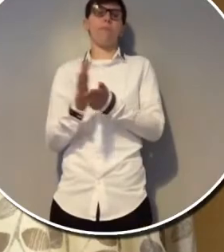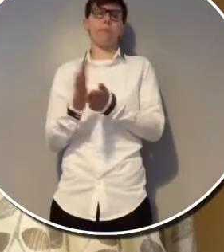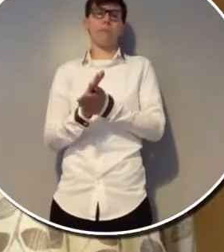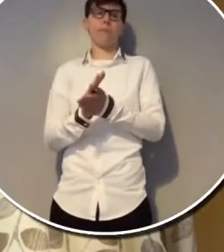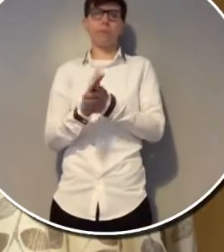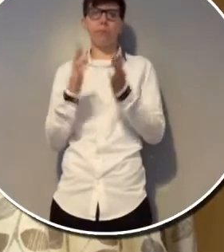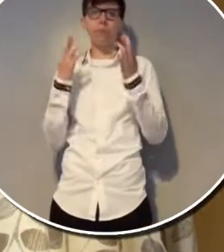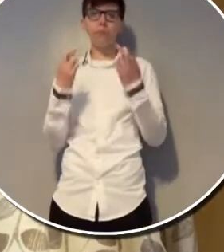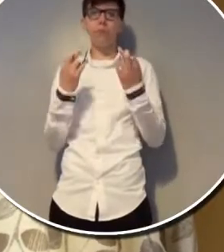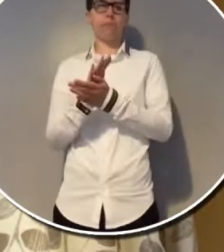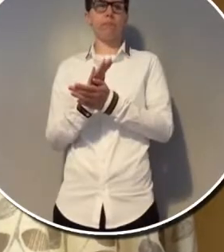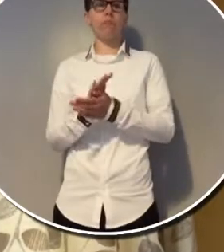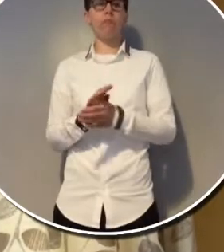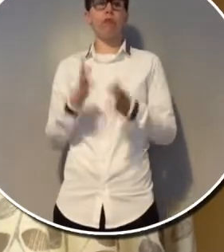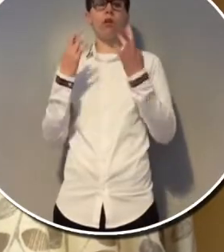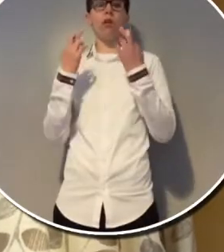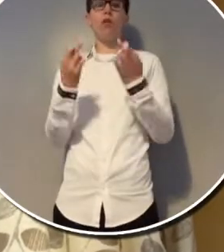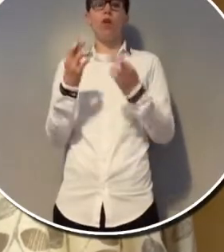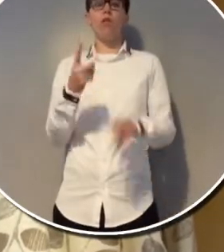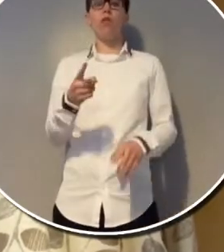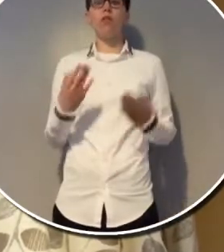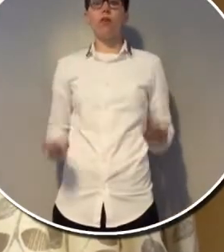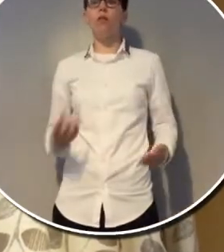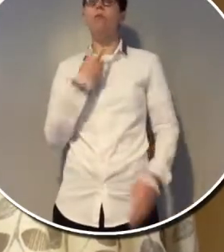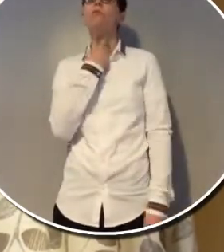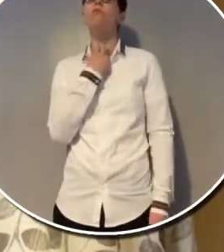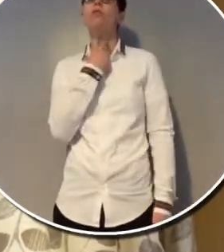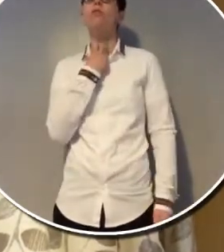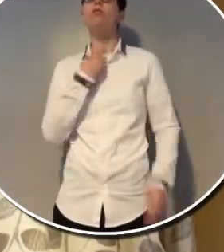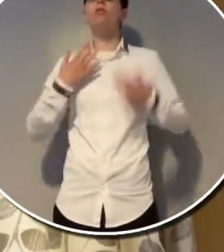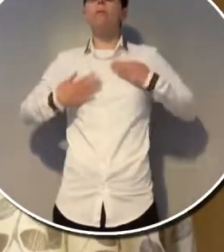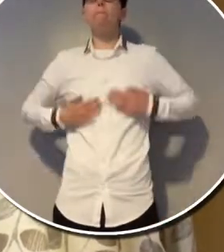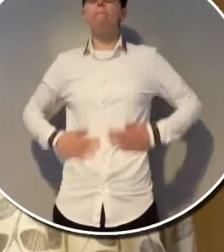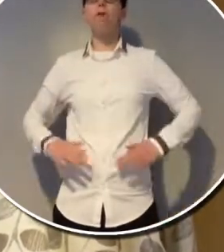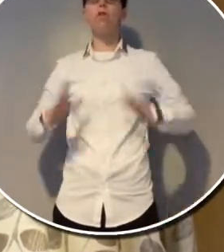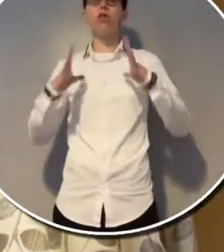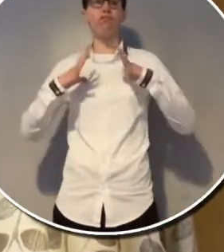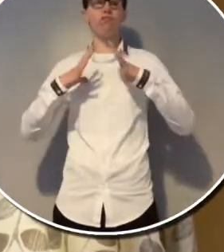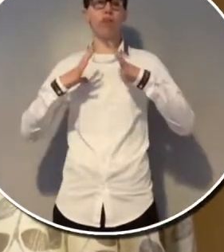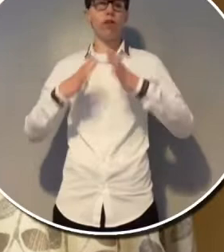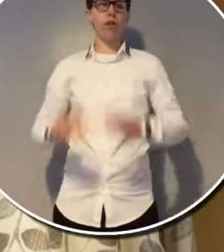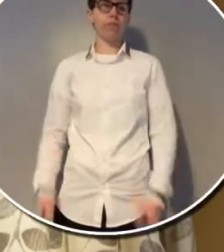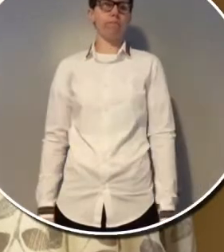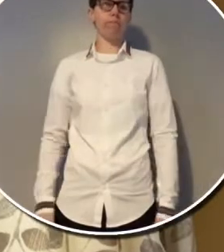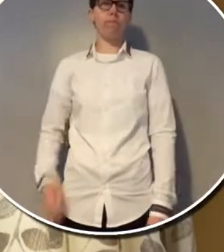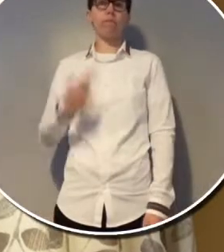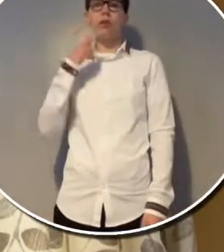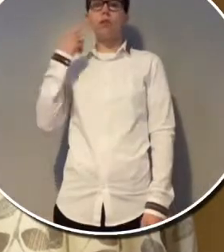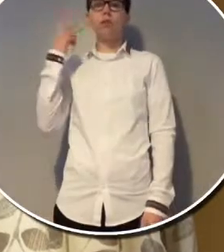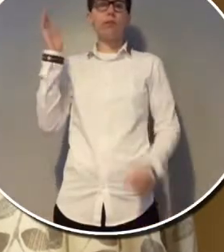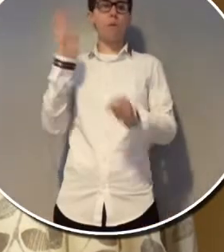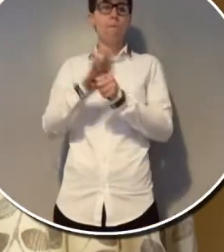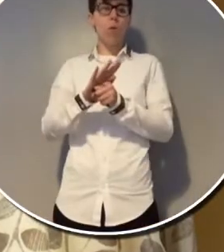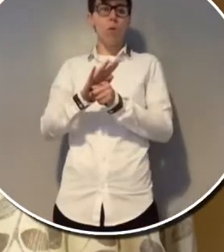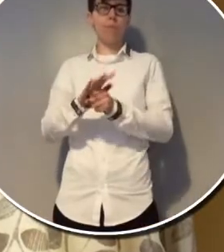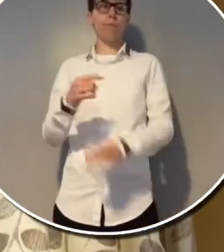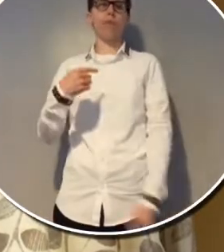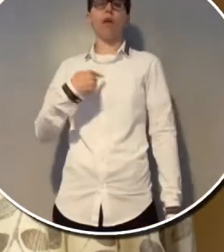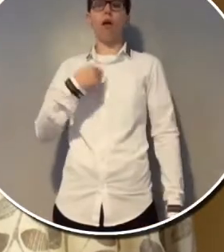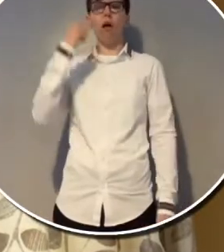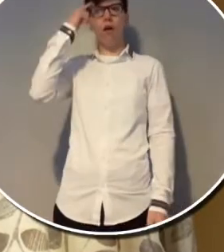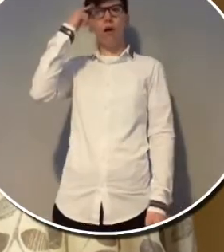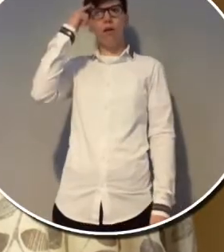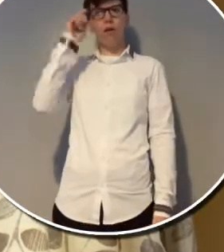let's have a counting song. We're gonna go, got a little fish here. Can anyone think of something that we could do with a